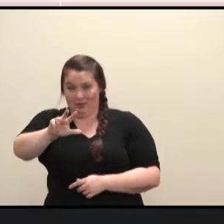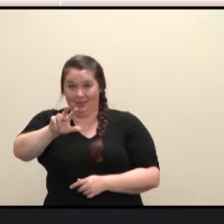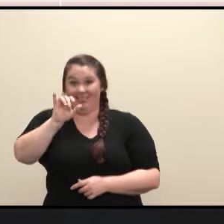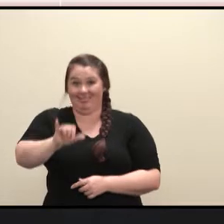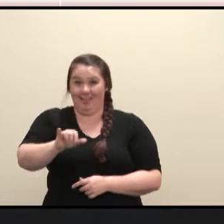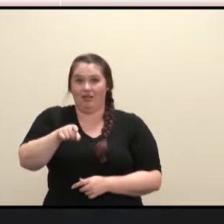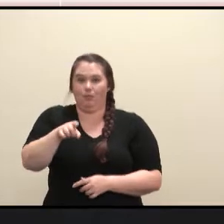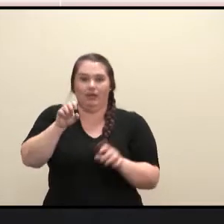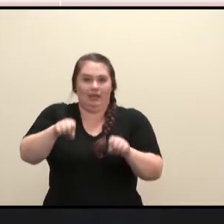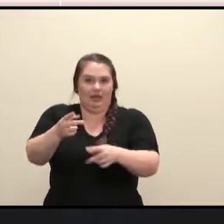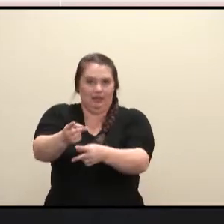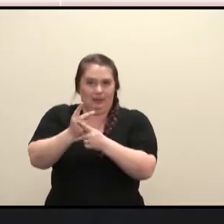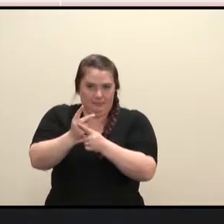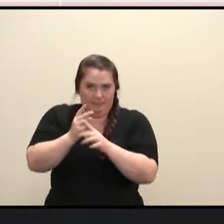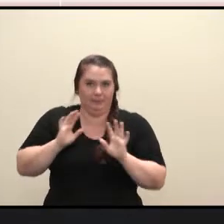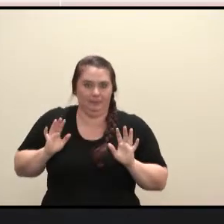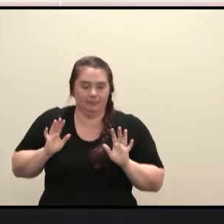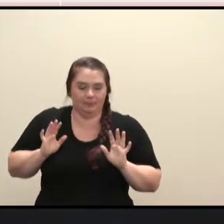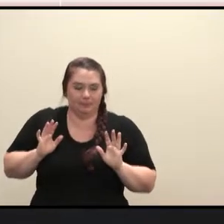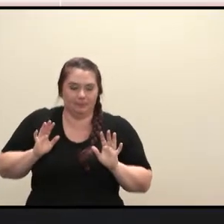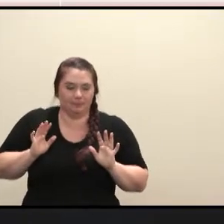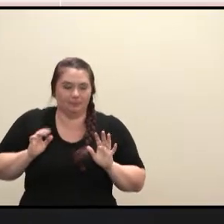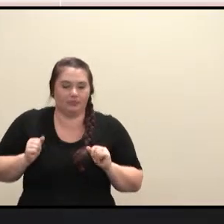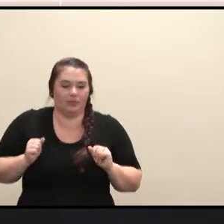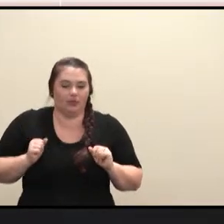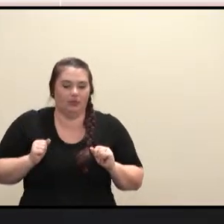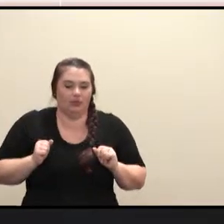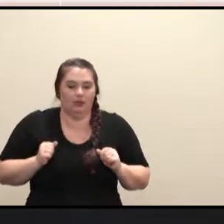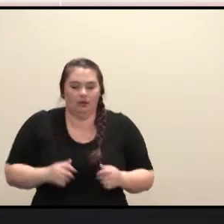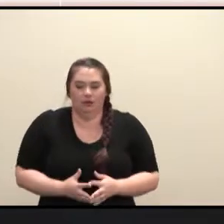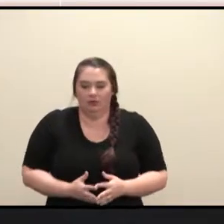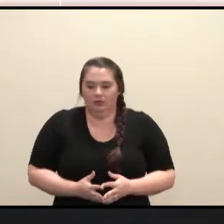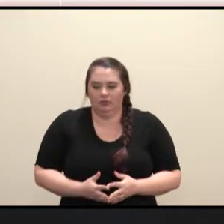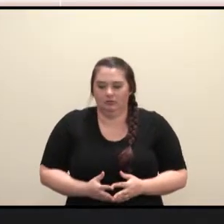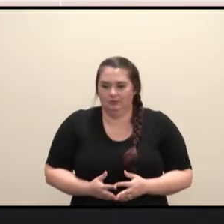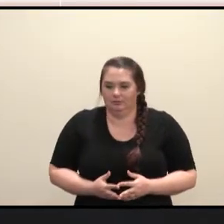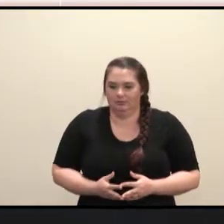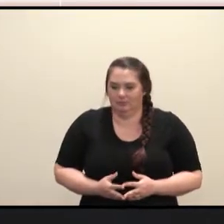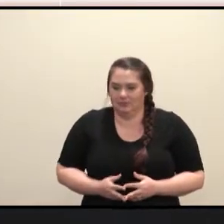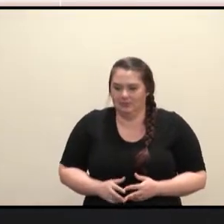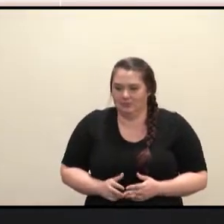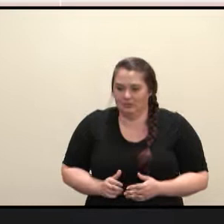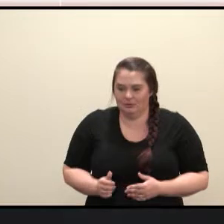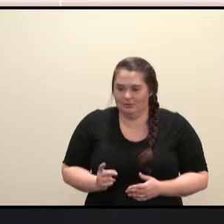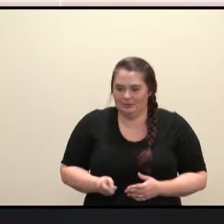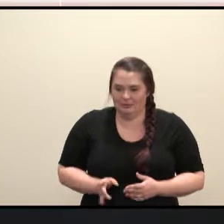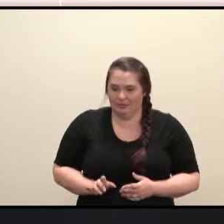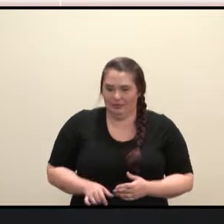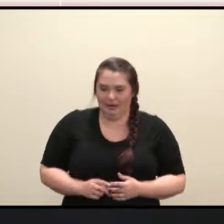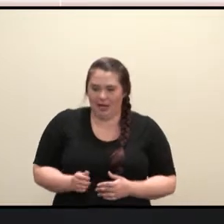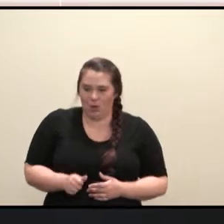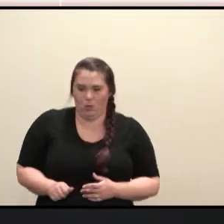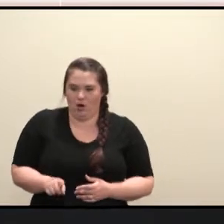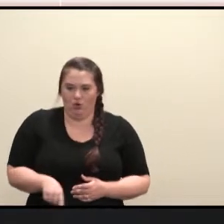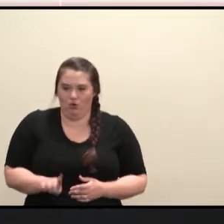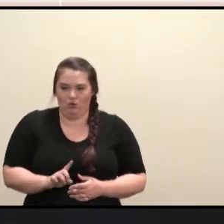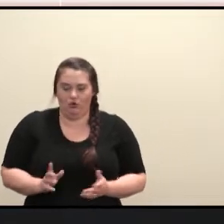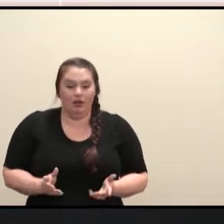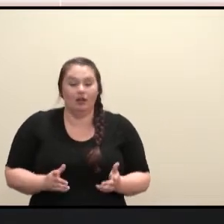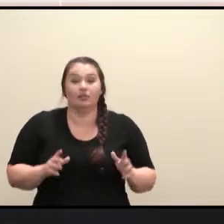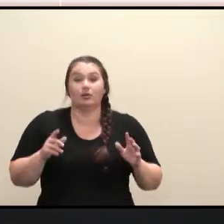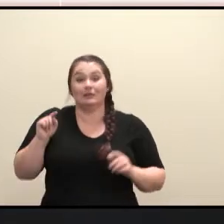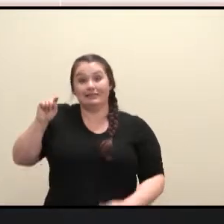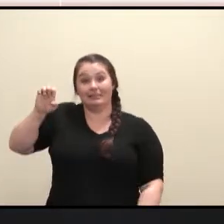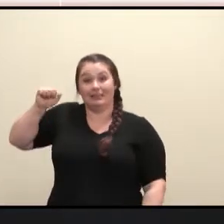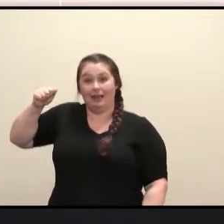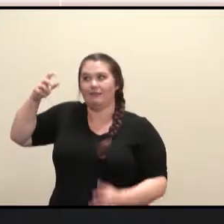cents for M&O for this. And again, this is our estimates. TEA is going to do the calculation for